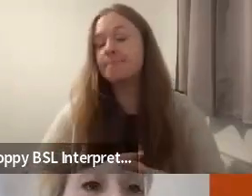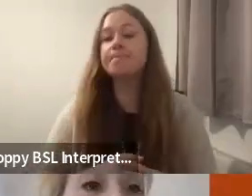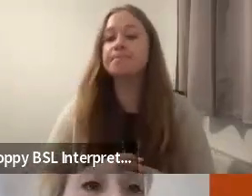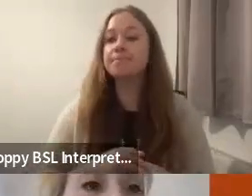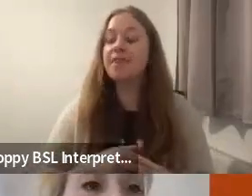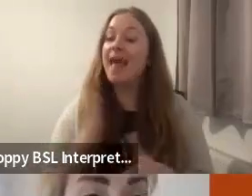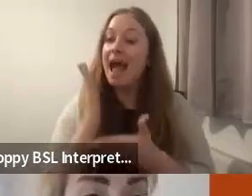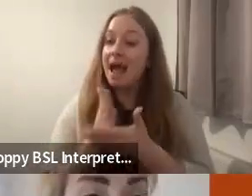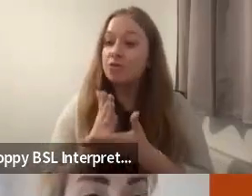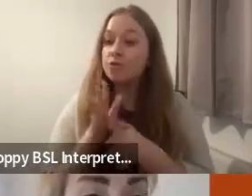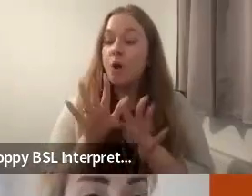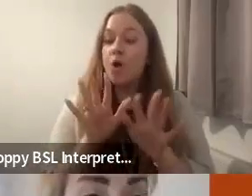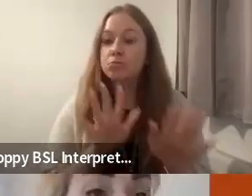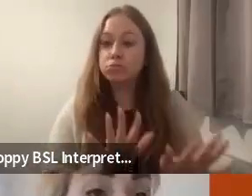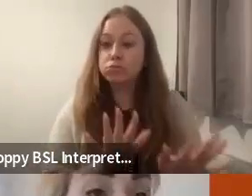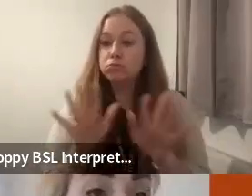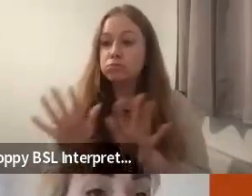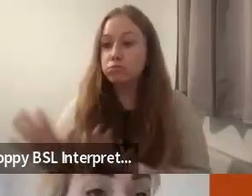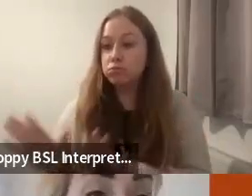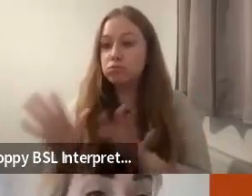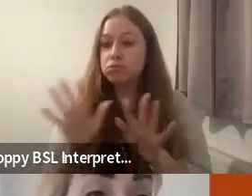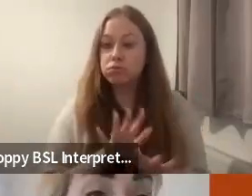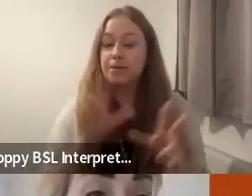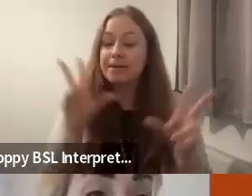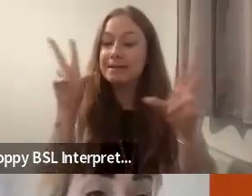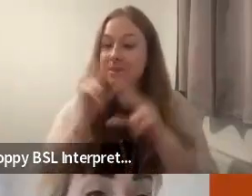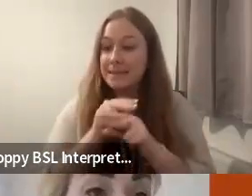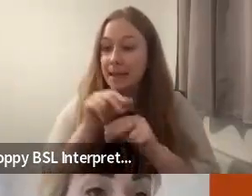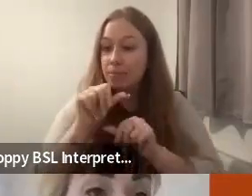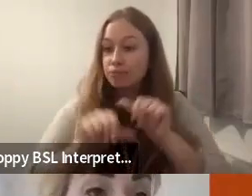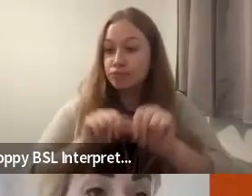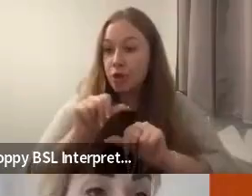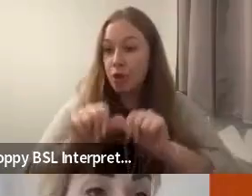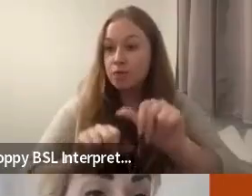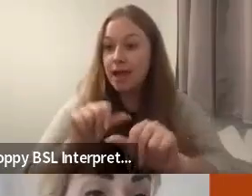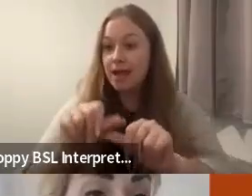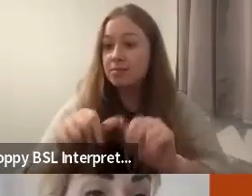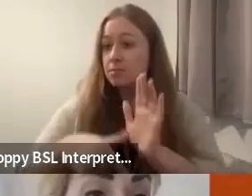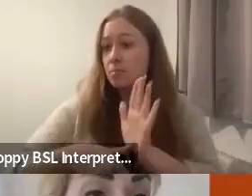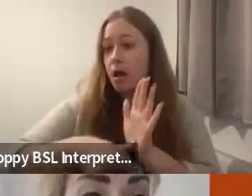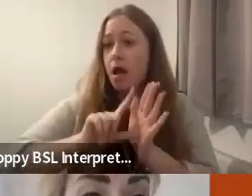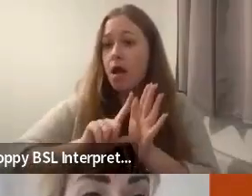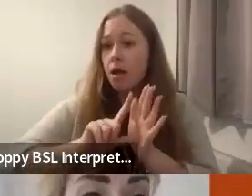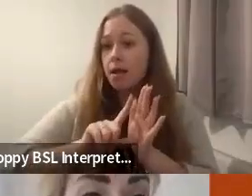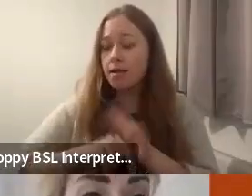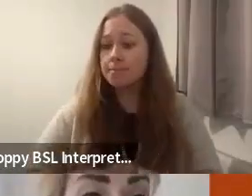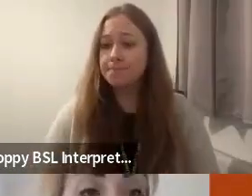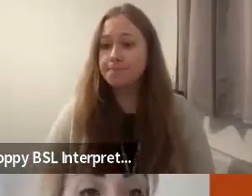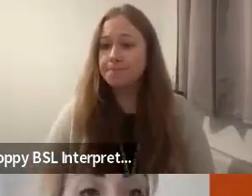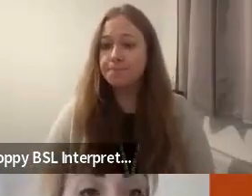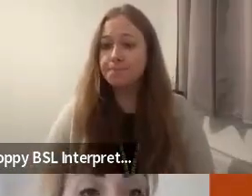down sleep process begins a lot sooner than the actual getting into bed, going to sleep.